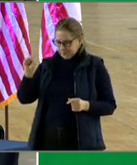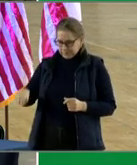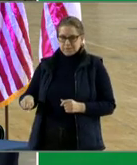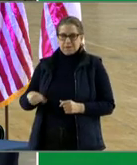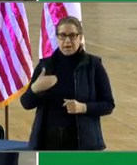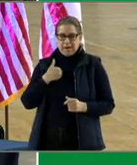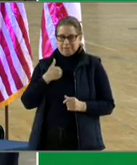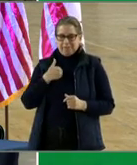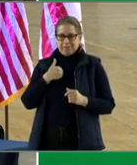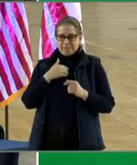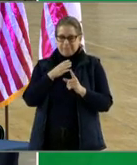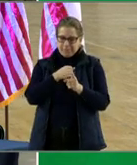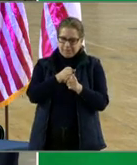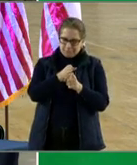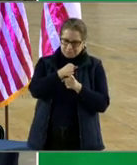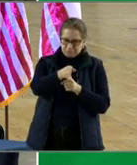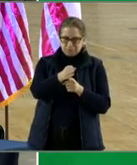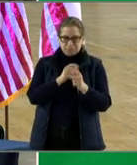And